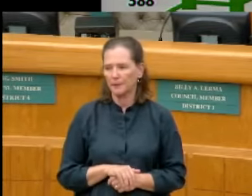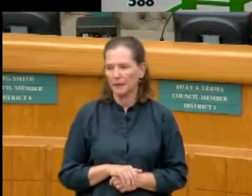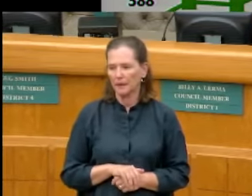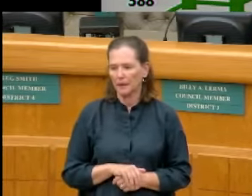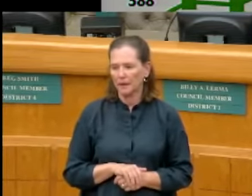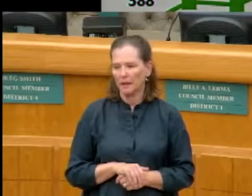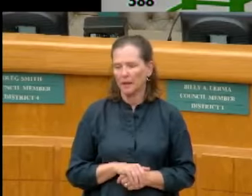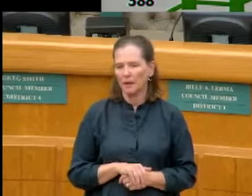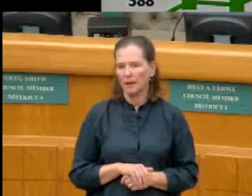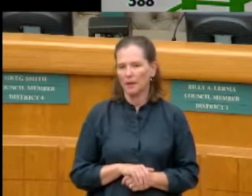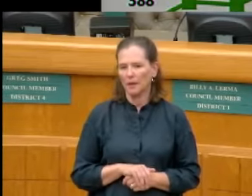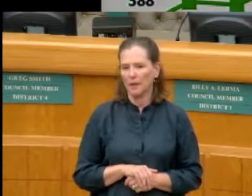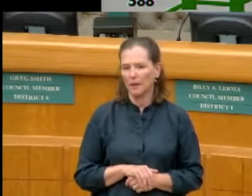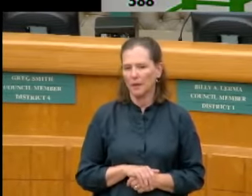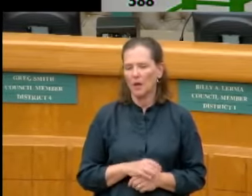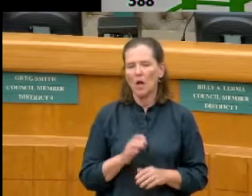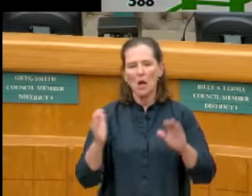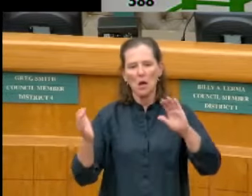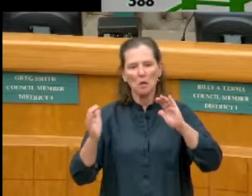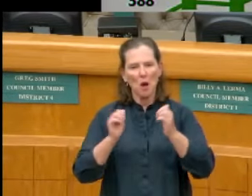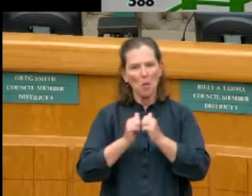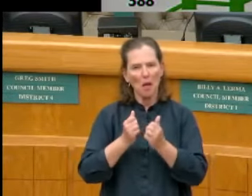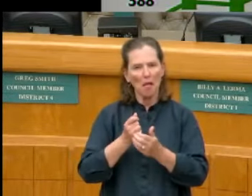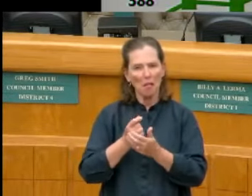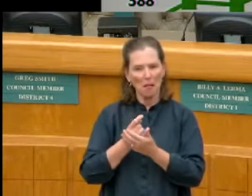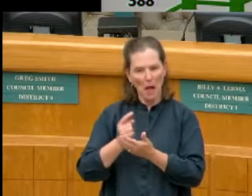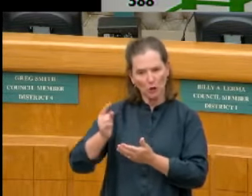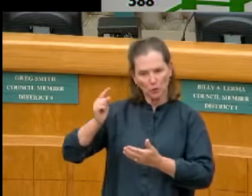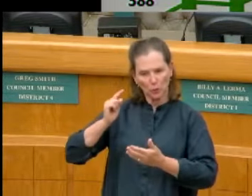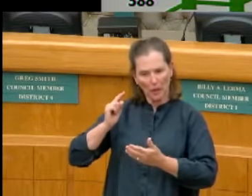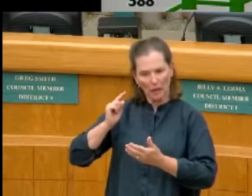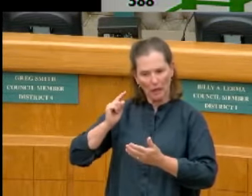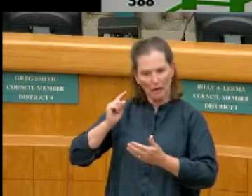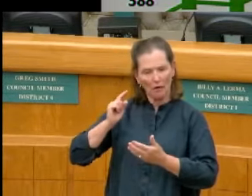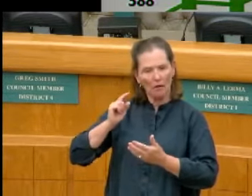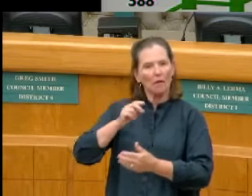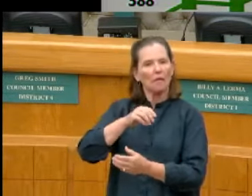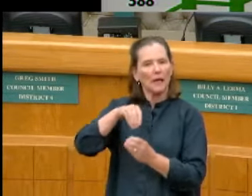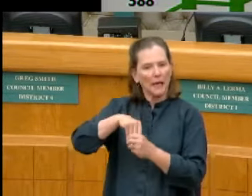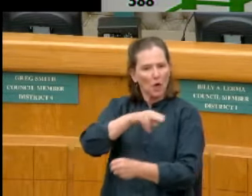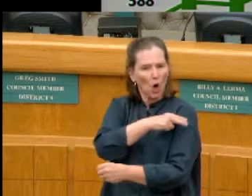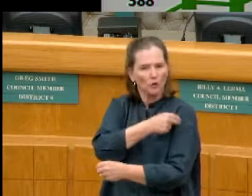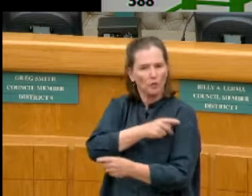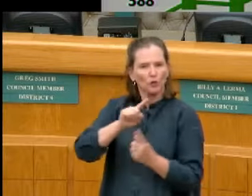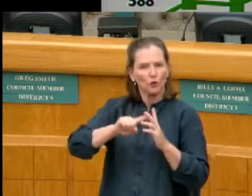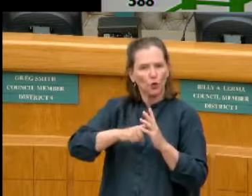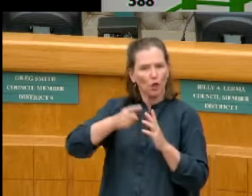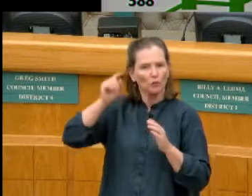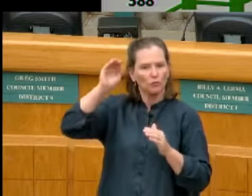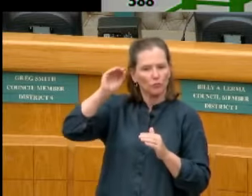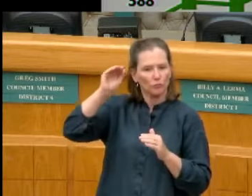see that the numbers are starting to kind of come down, kind of plateau. The total were